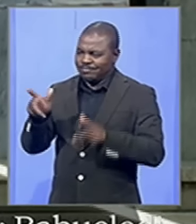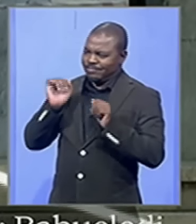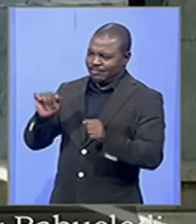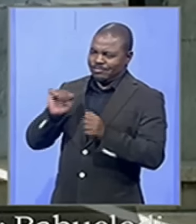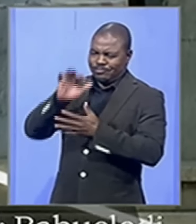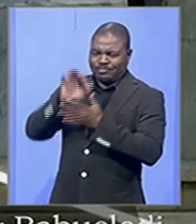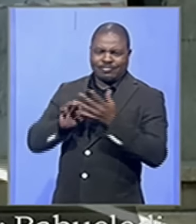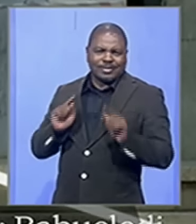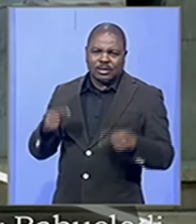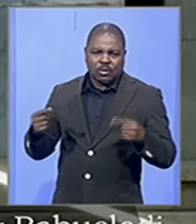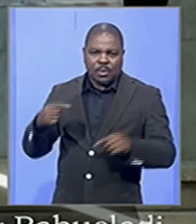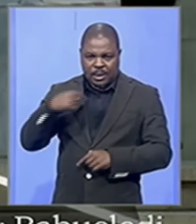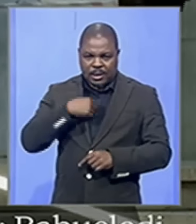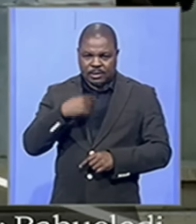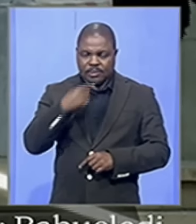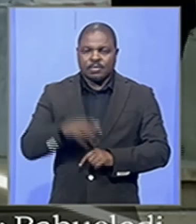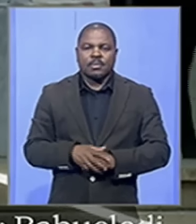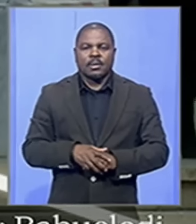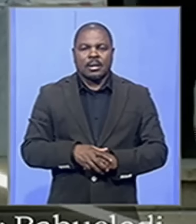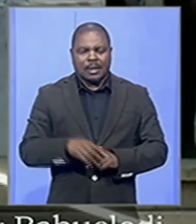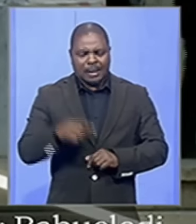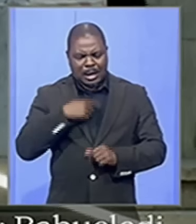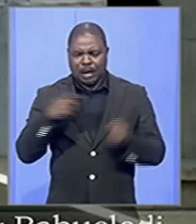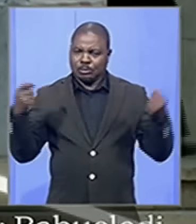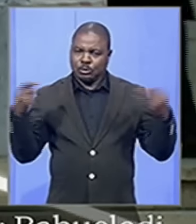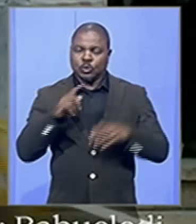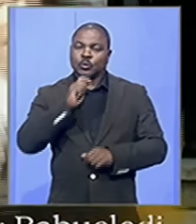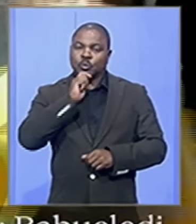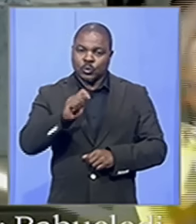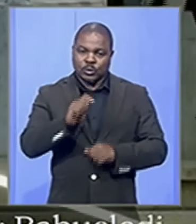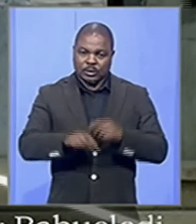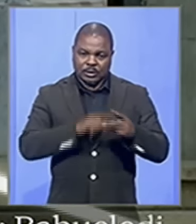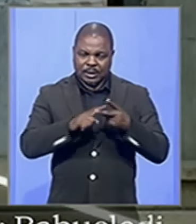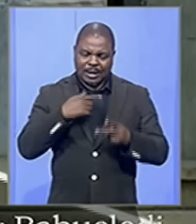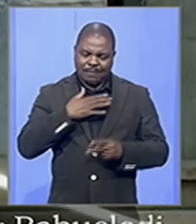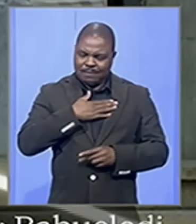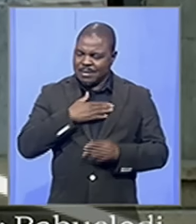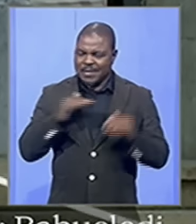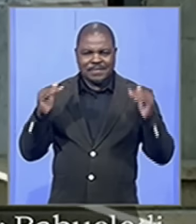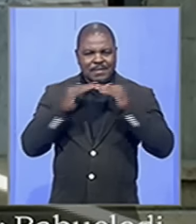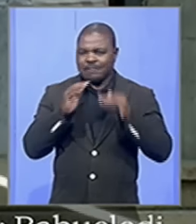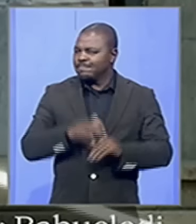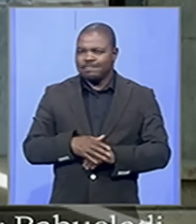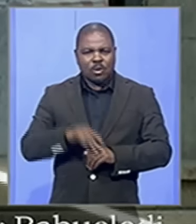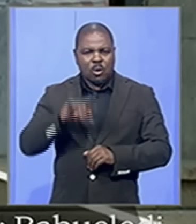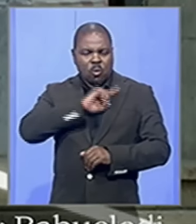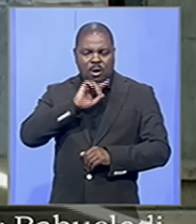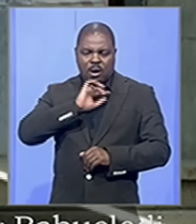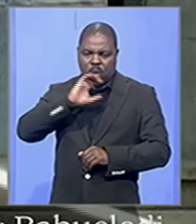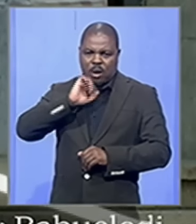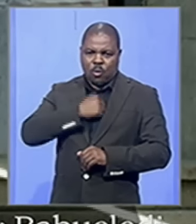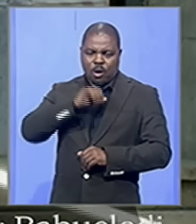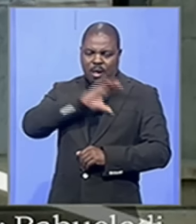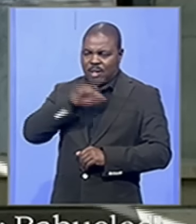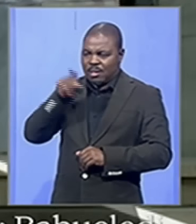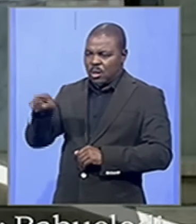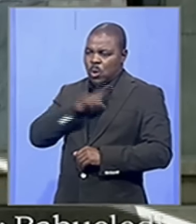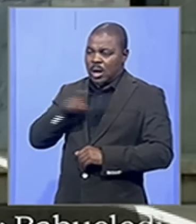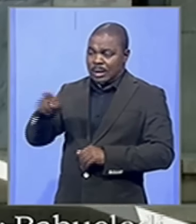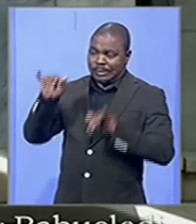So by so saying, we're extremely baffled and we feel it's extremely unfair to our client. Each and every